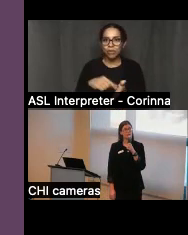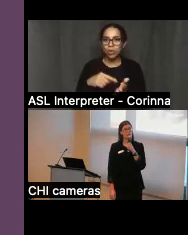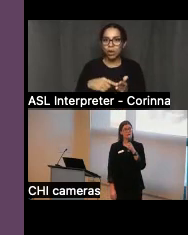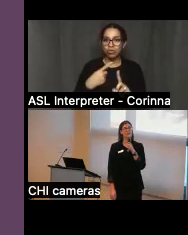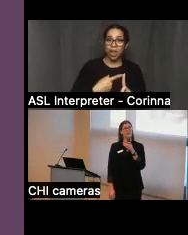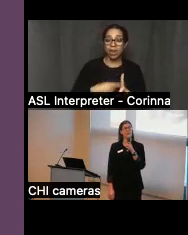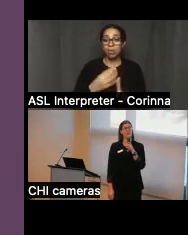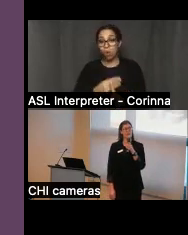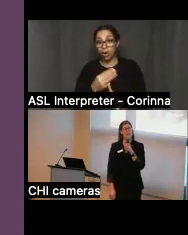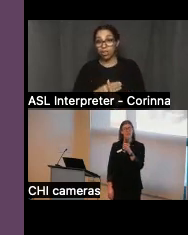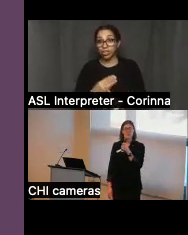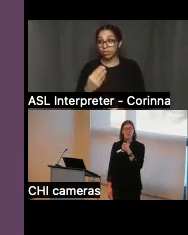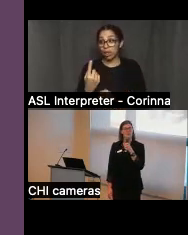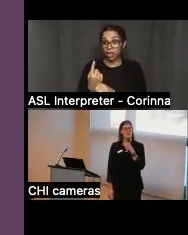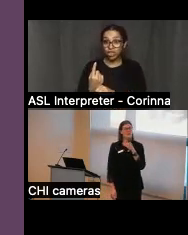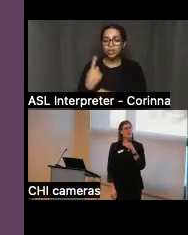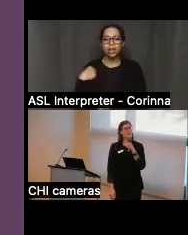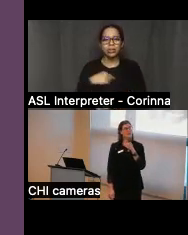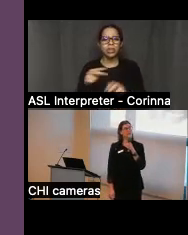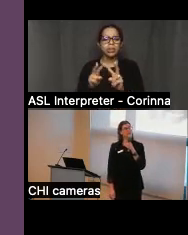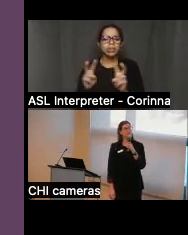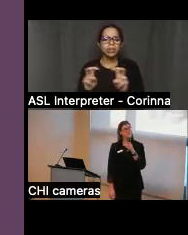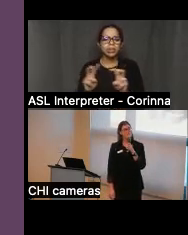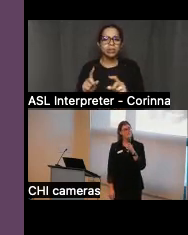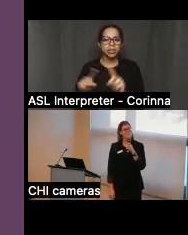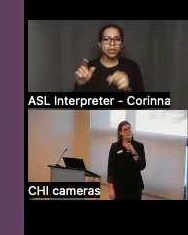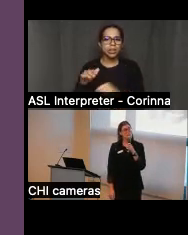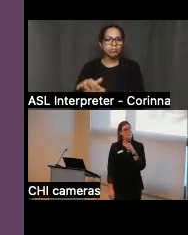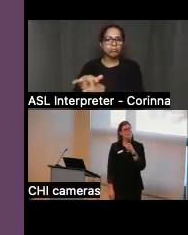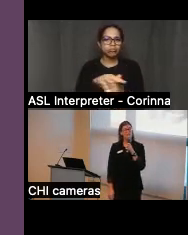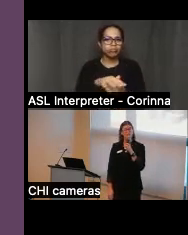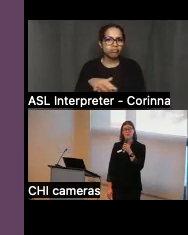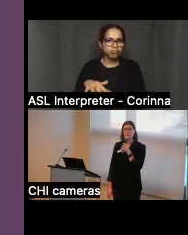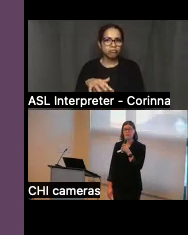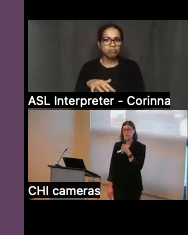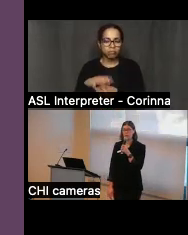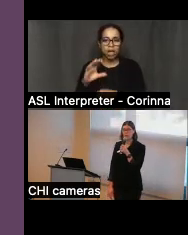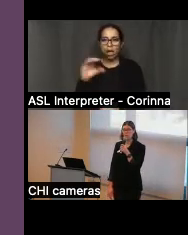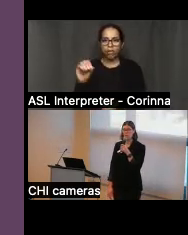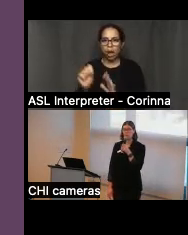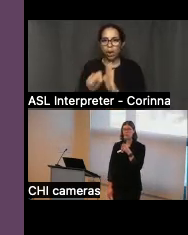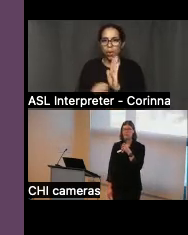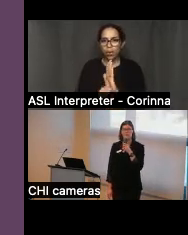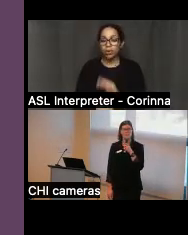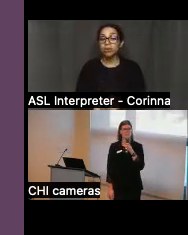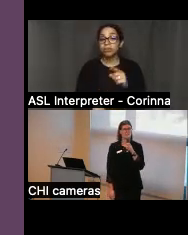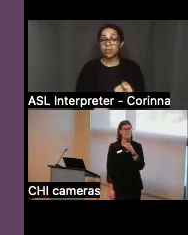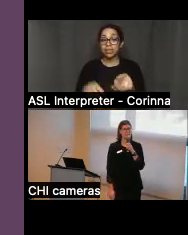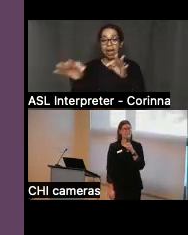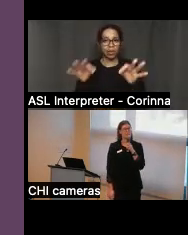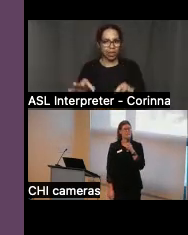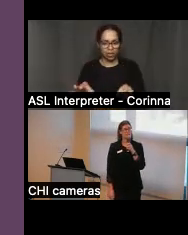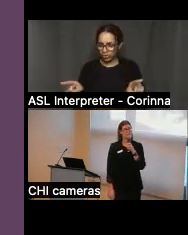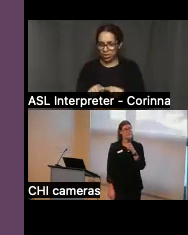this across geographies in Colorado. So this map outlines those same 21 health statistics